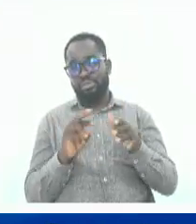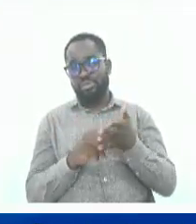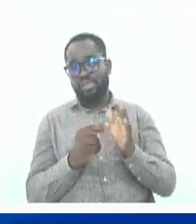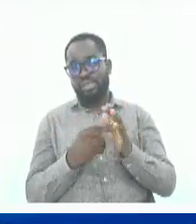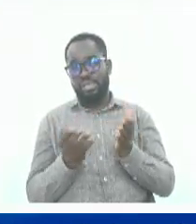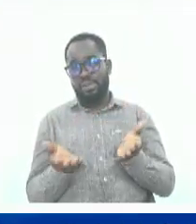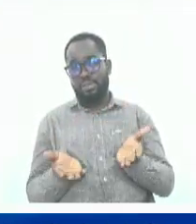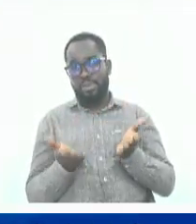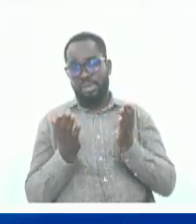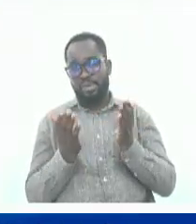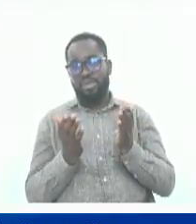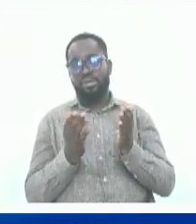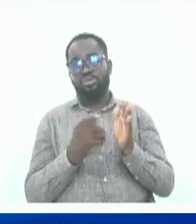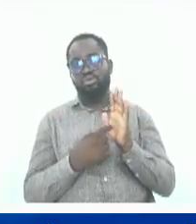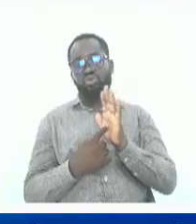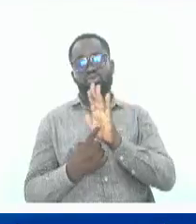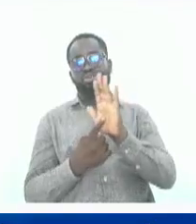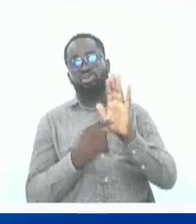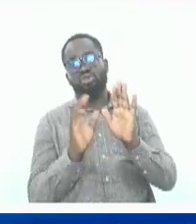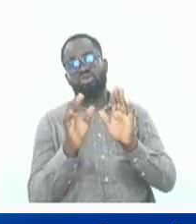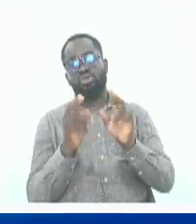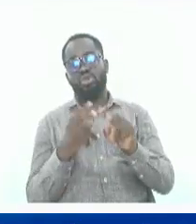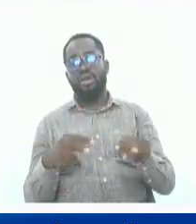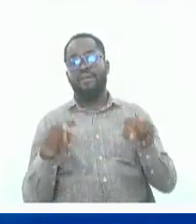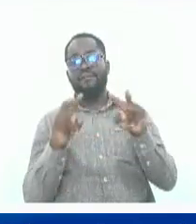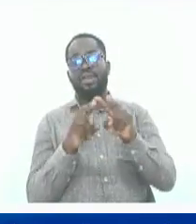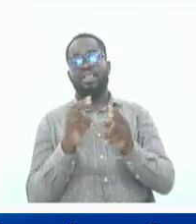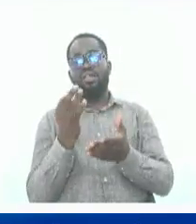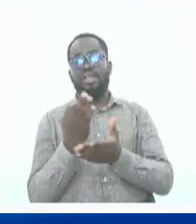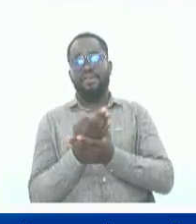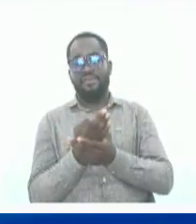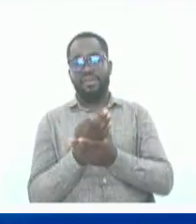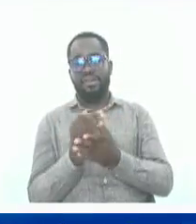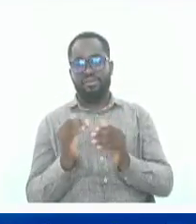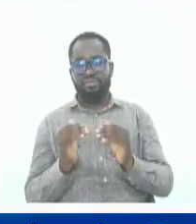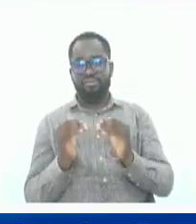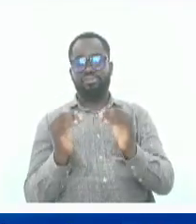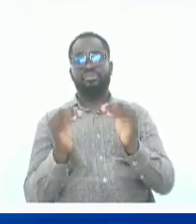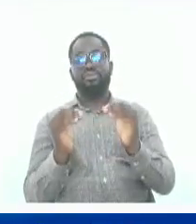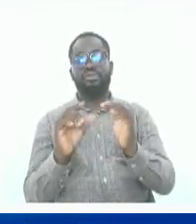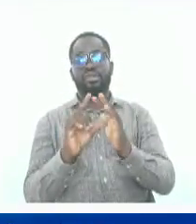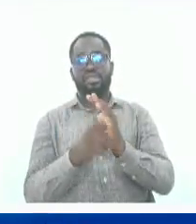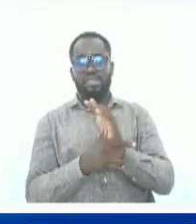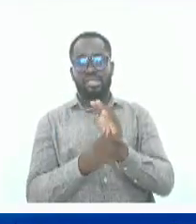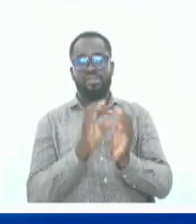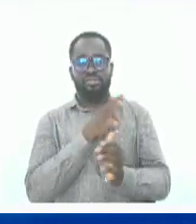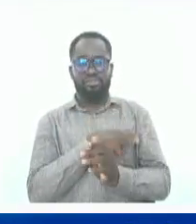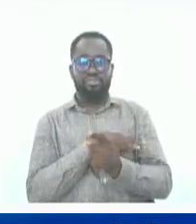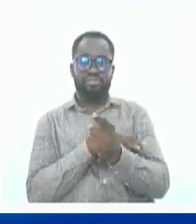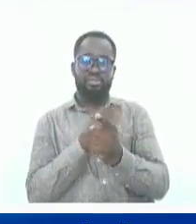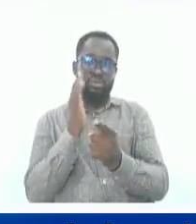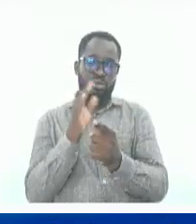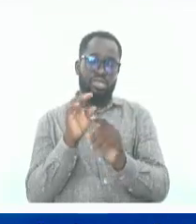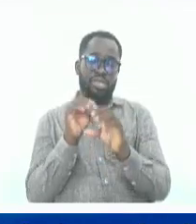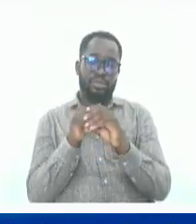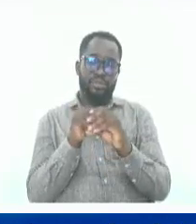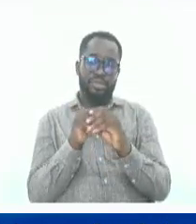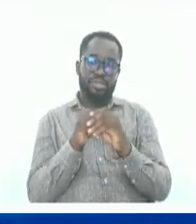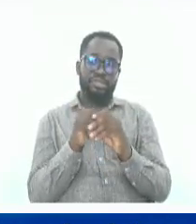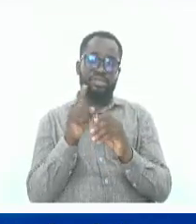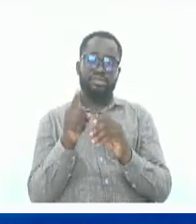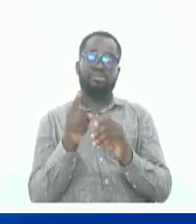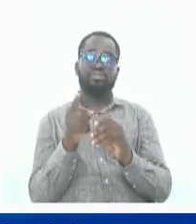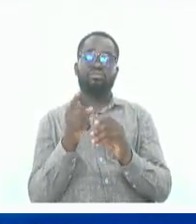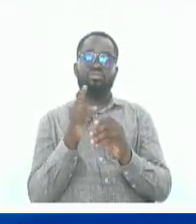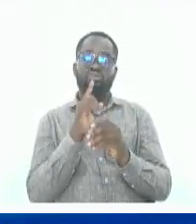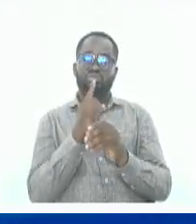it will translate into the value of the fund going up. And then, so investors, unit holders